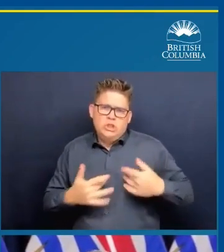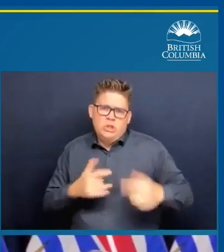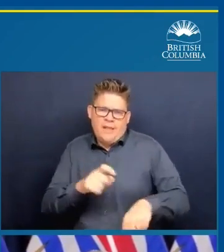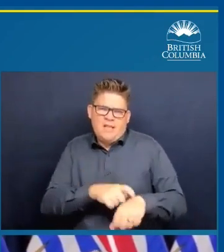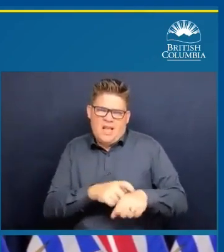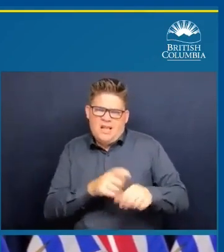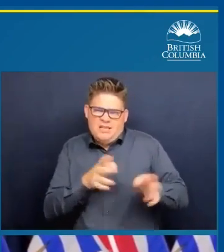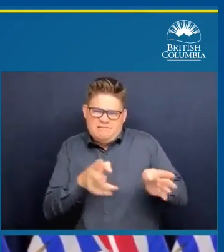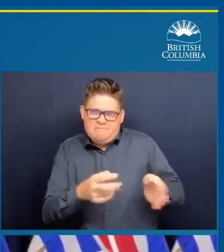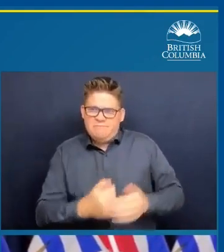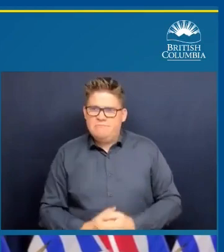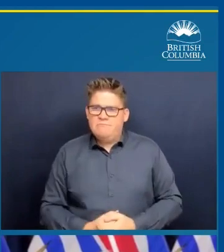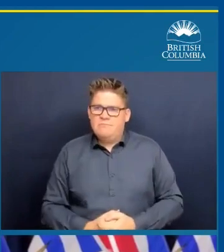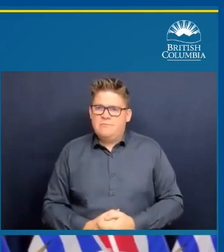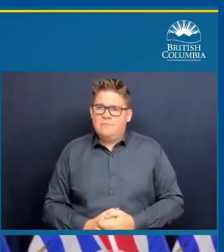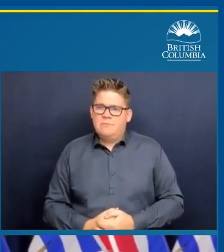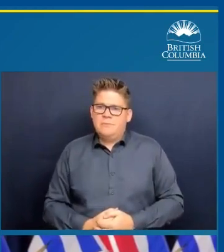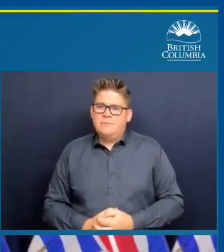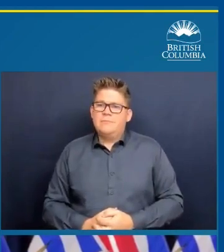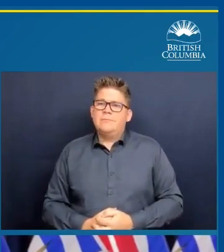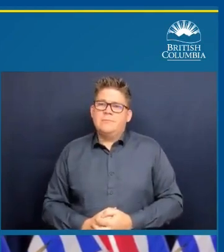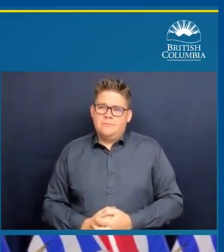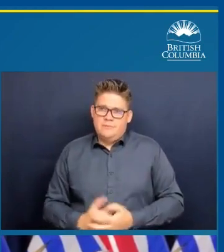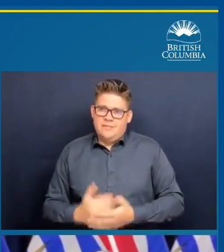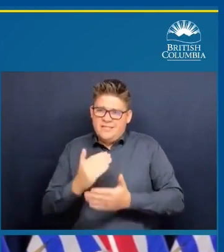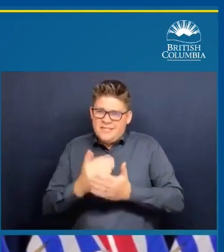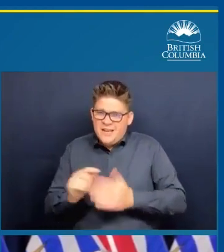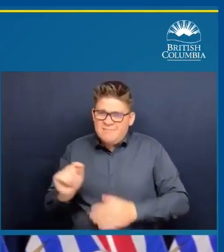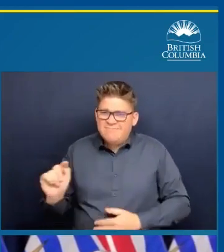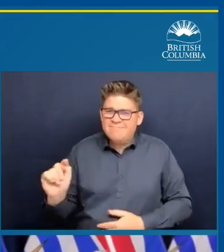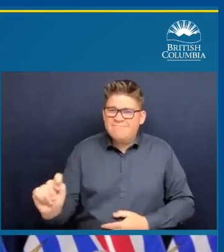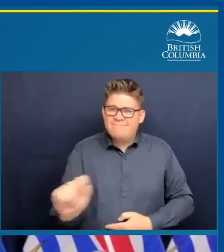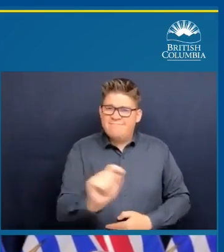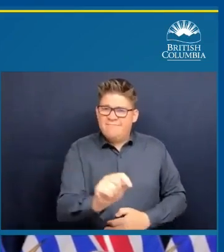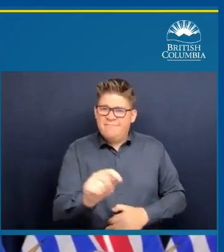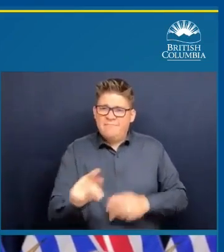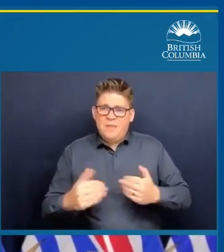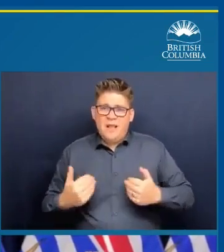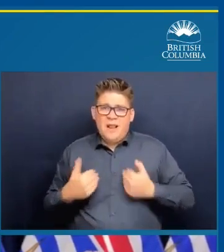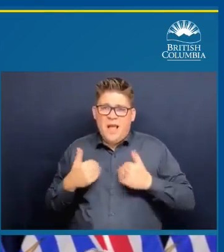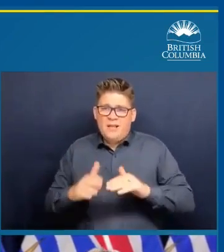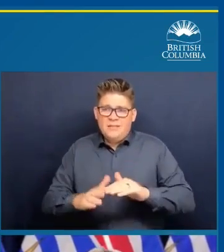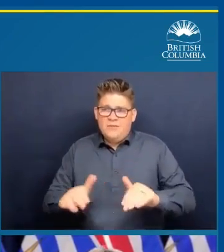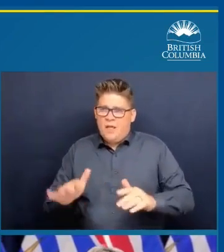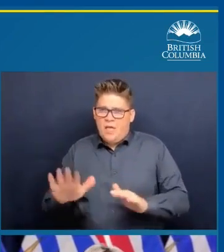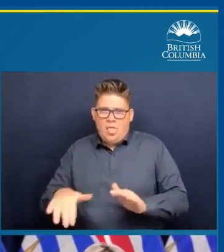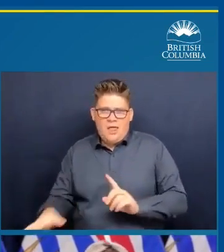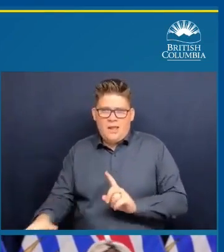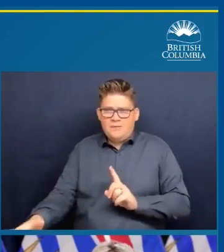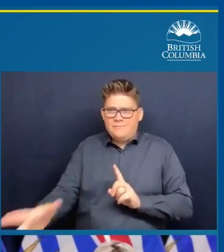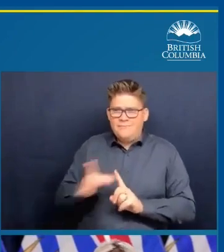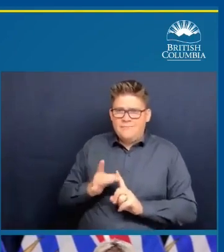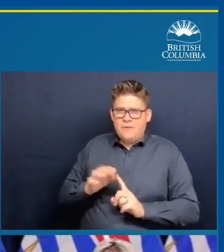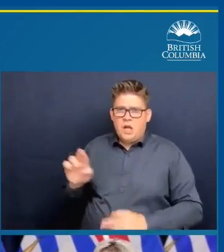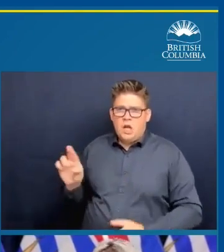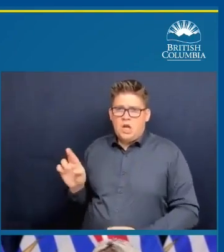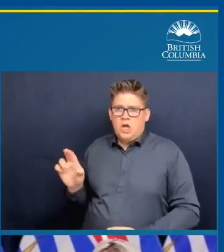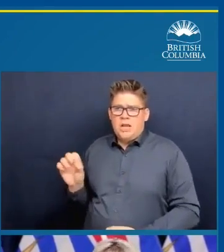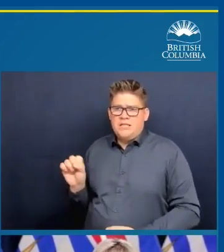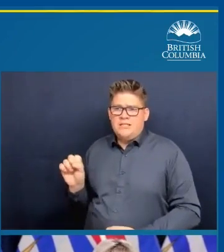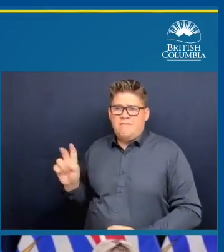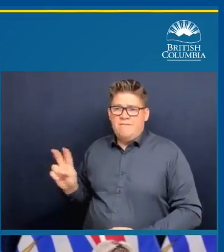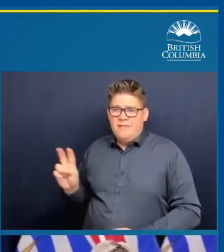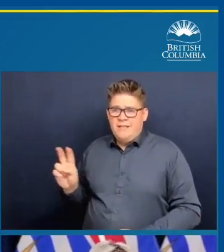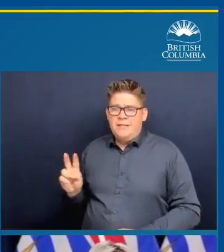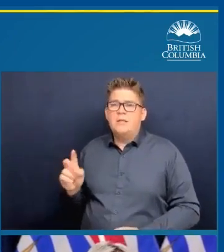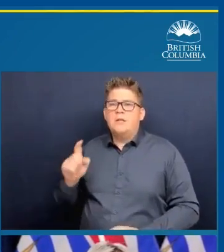cohorts of young people who have never been exposed to RSV before, which which we're seeing in some parts of the country, particularly